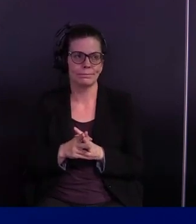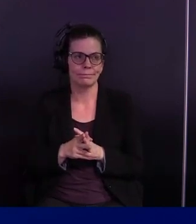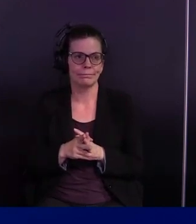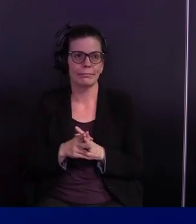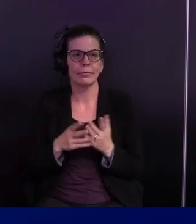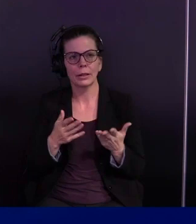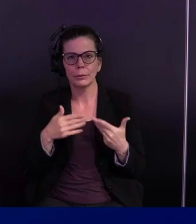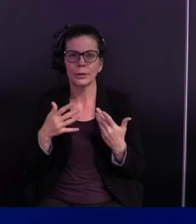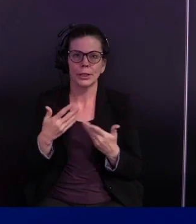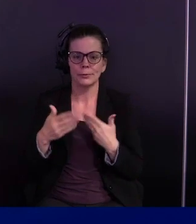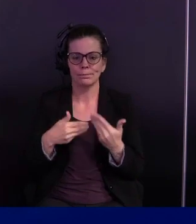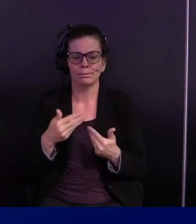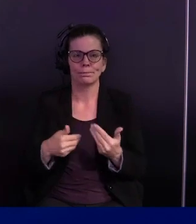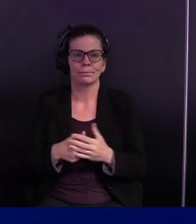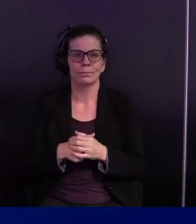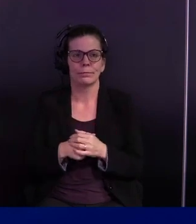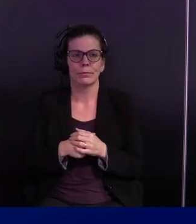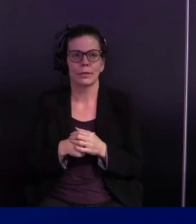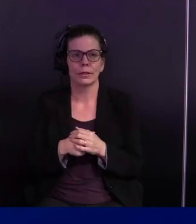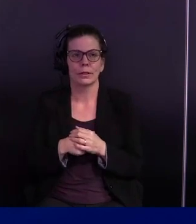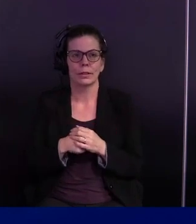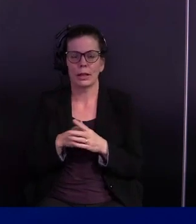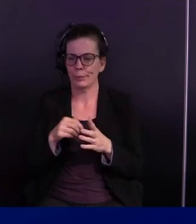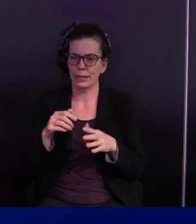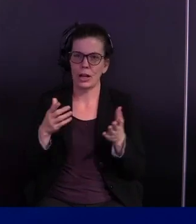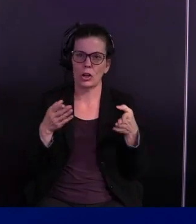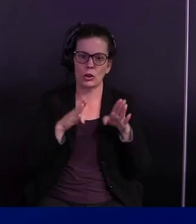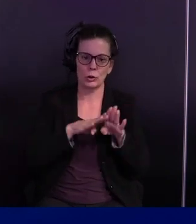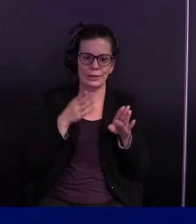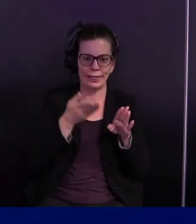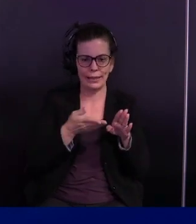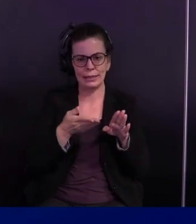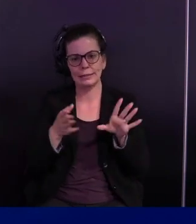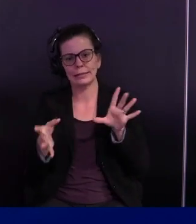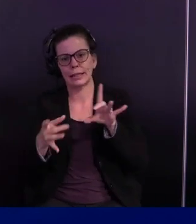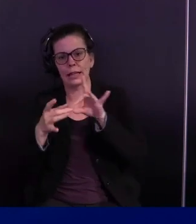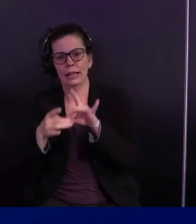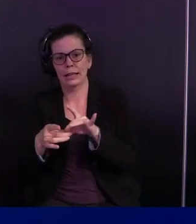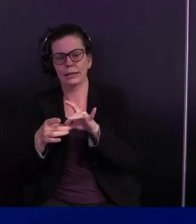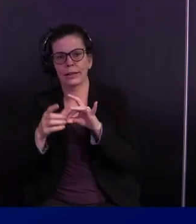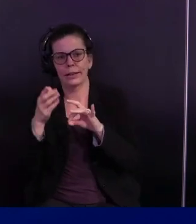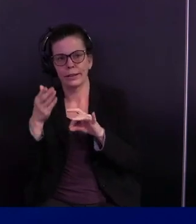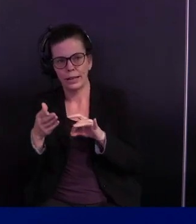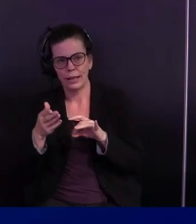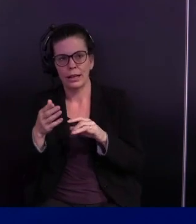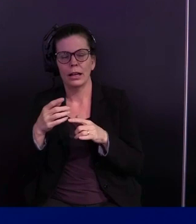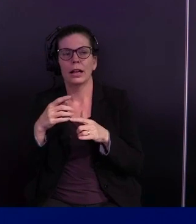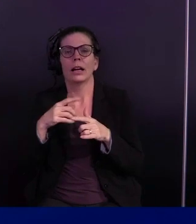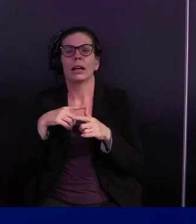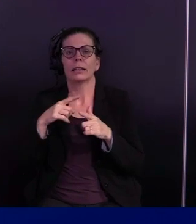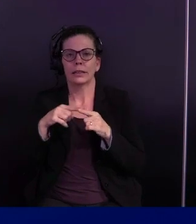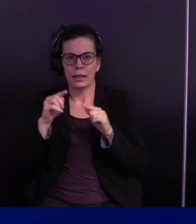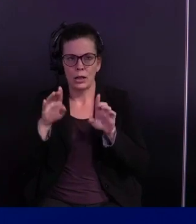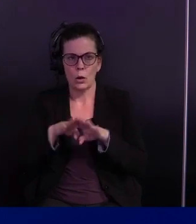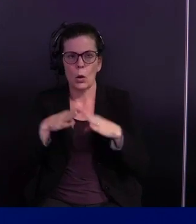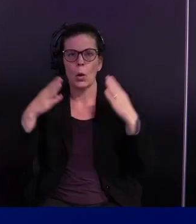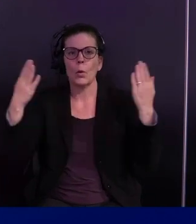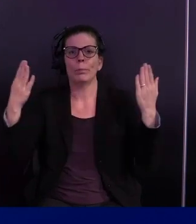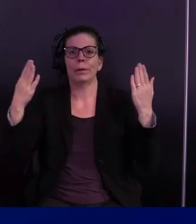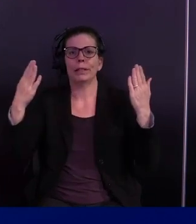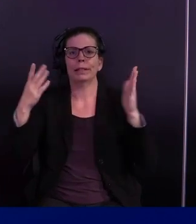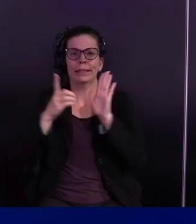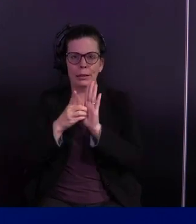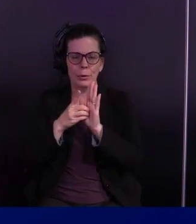I'm gonna close this and then open the demo.